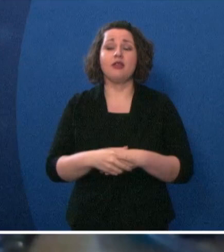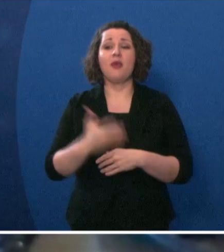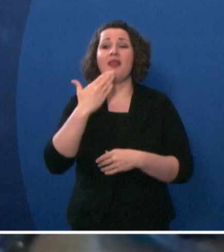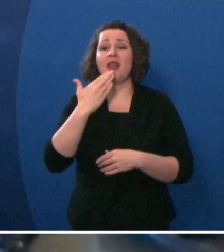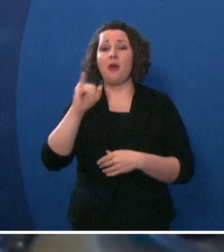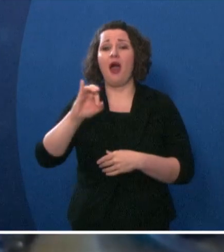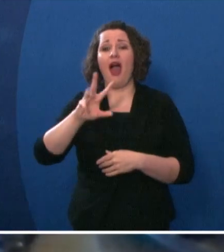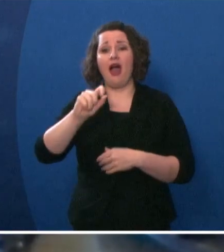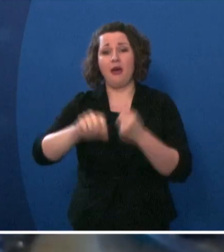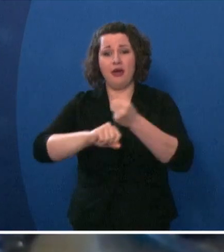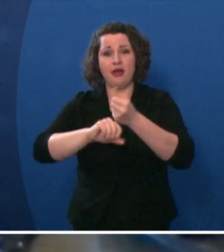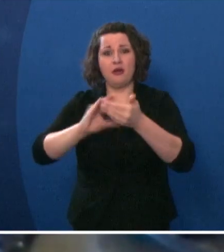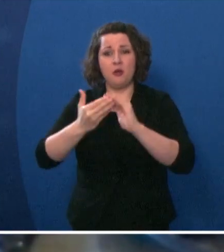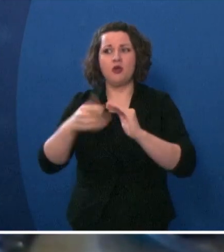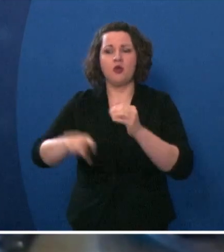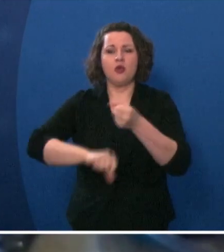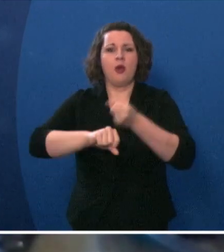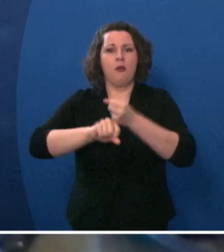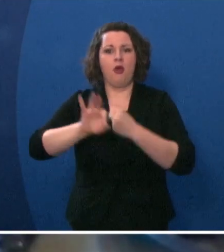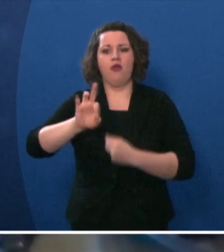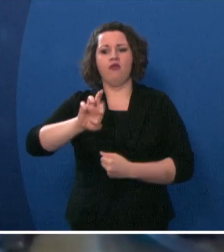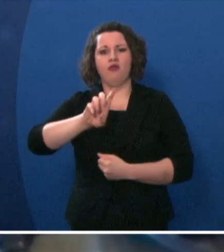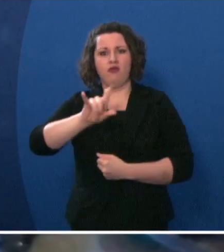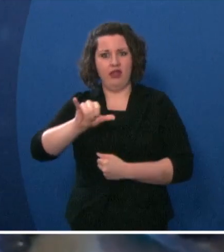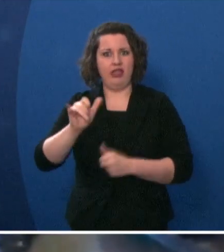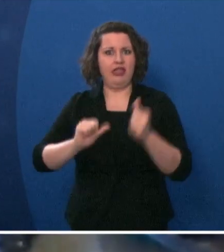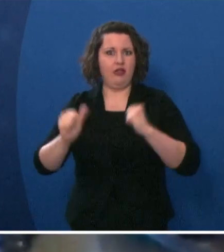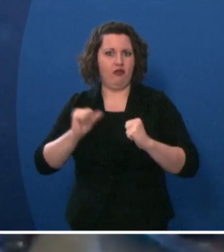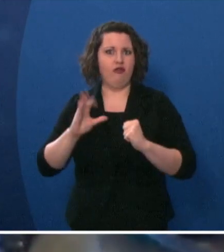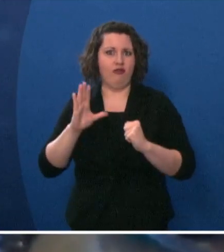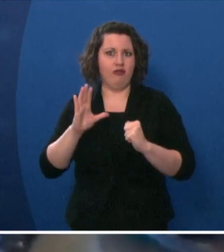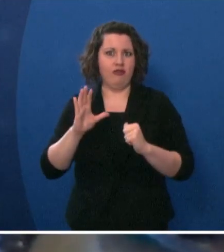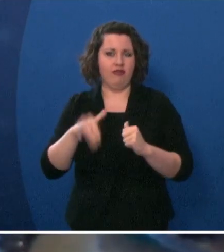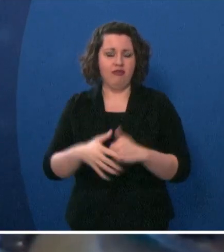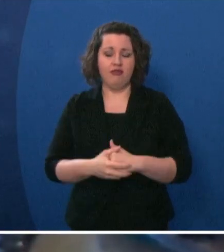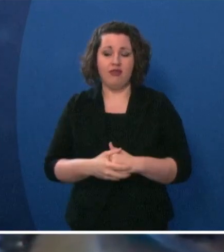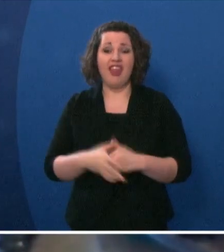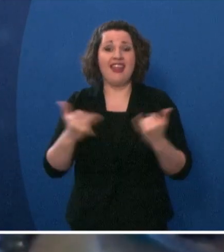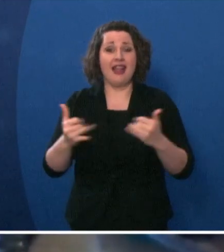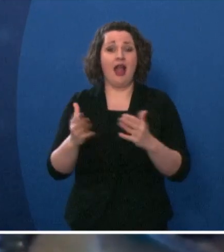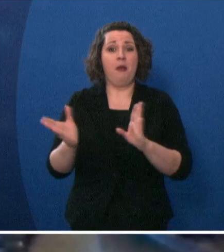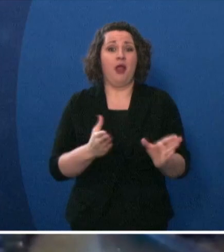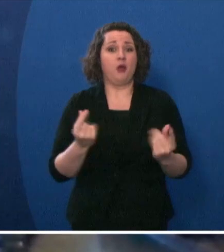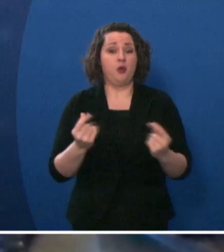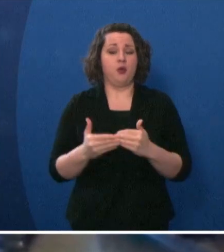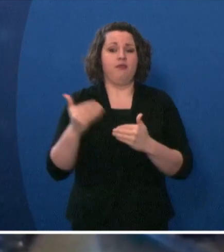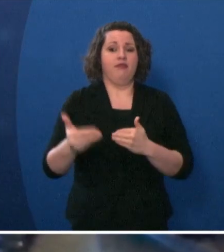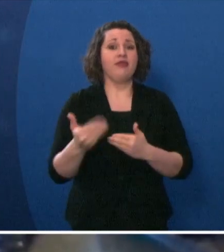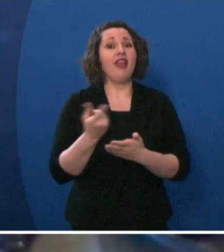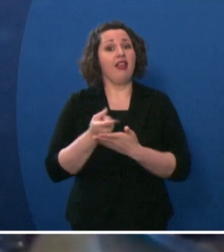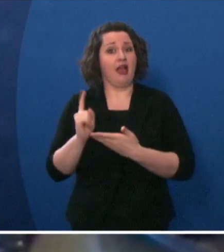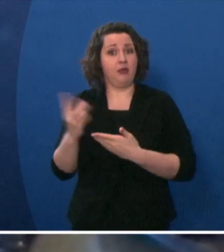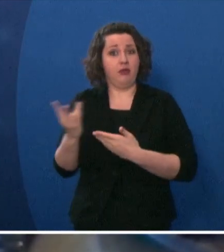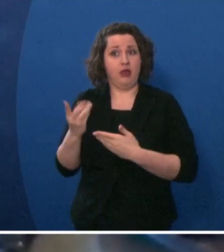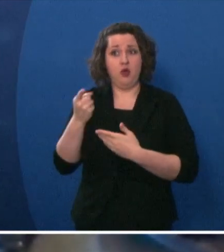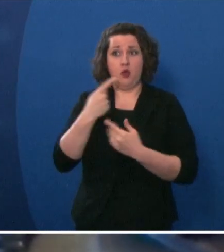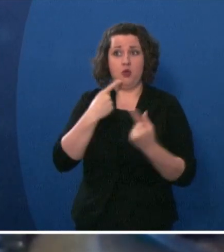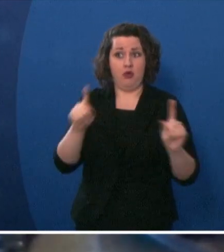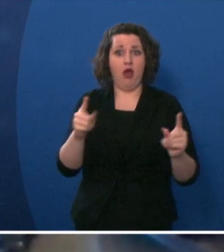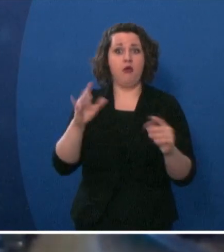communities, for supporting Fridley in this way. Now we're planning for the next chapter. Last Wednesday, you announced that movie